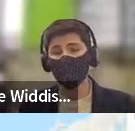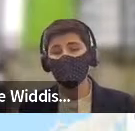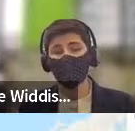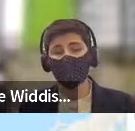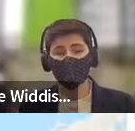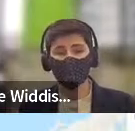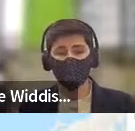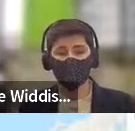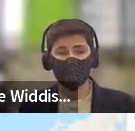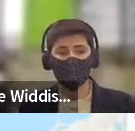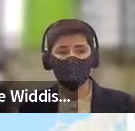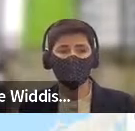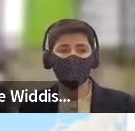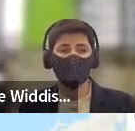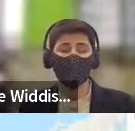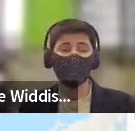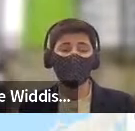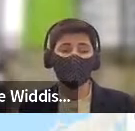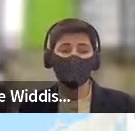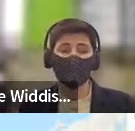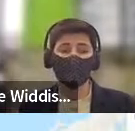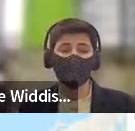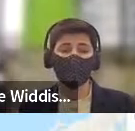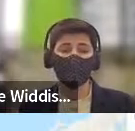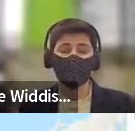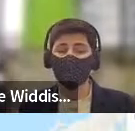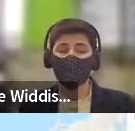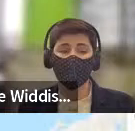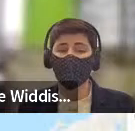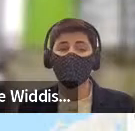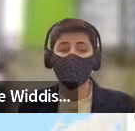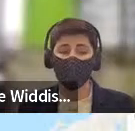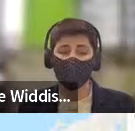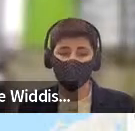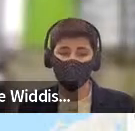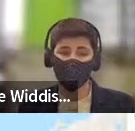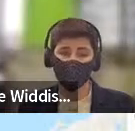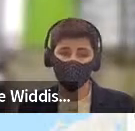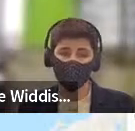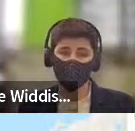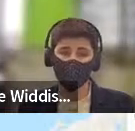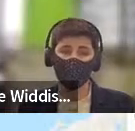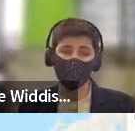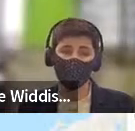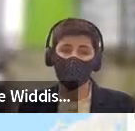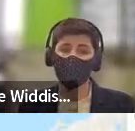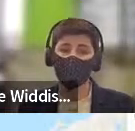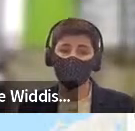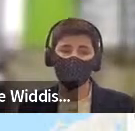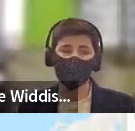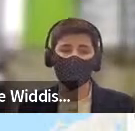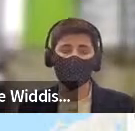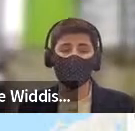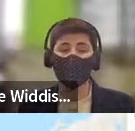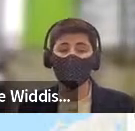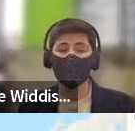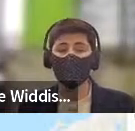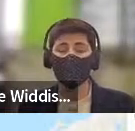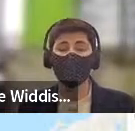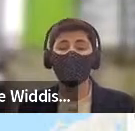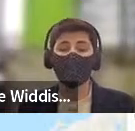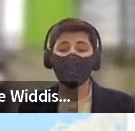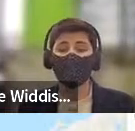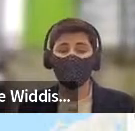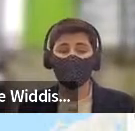And in the lightest green are neighborhoods where under about 40% of housing units are rented, meaning